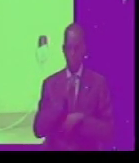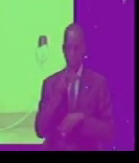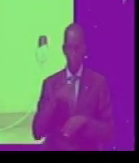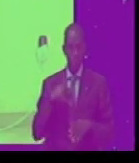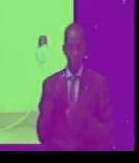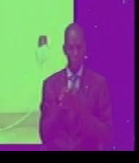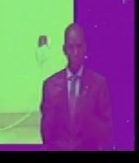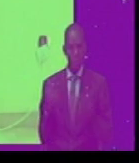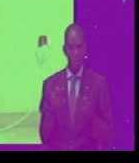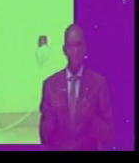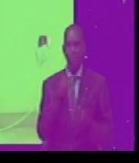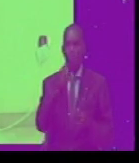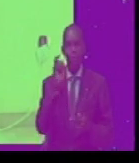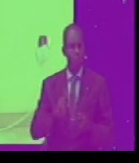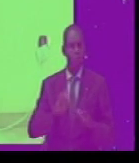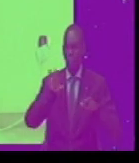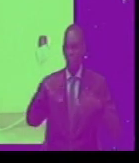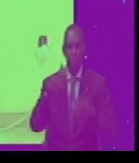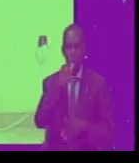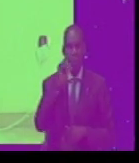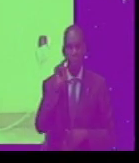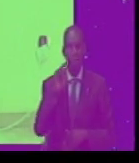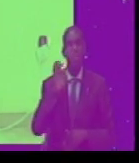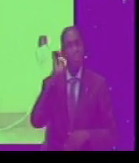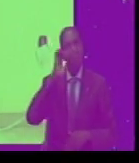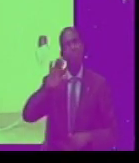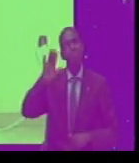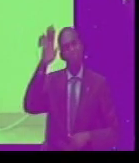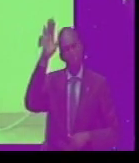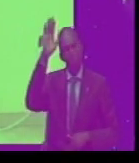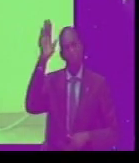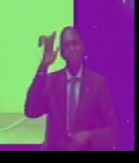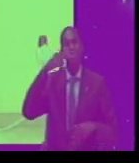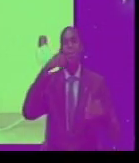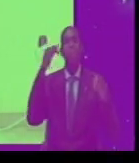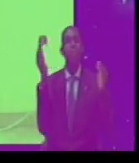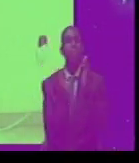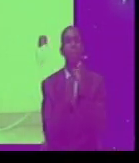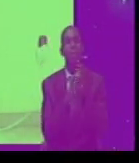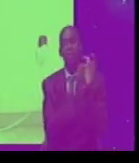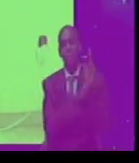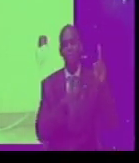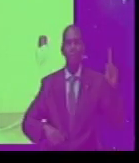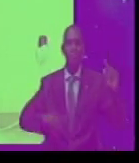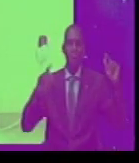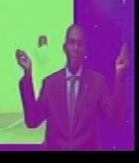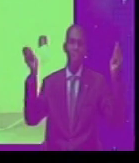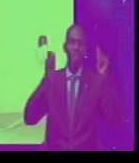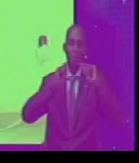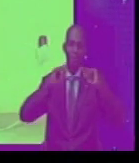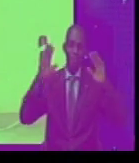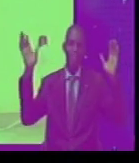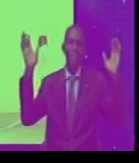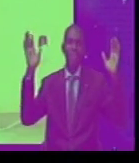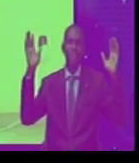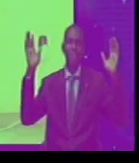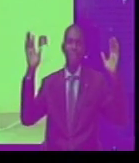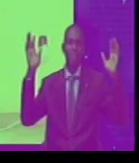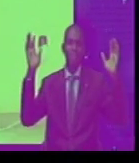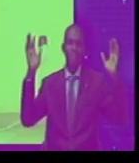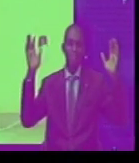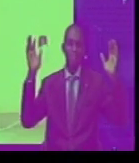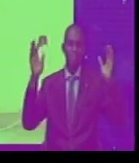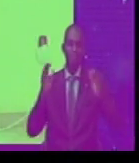pain. Yesterday I didn't feel this pain. Today I didn't feel this pain. She said, you have to testify. Then I raised up my